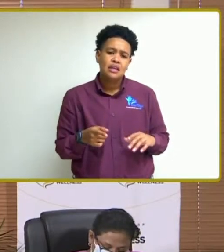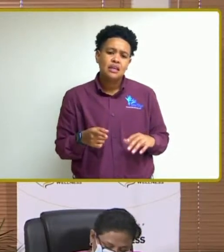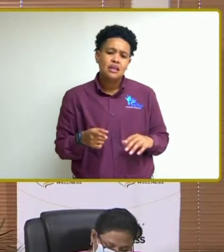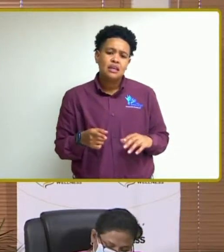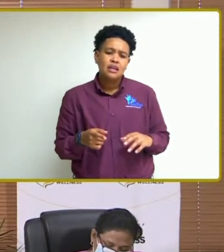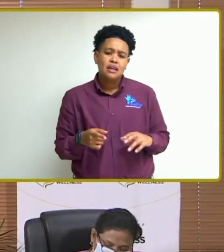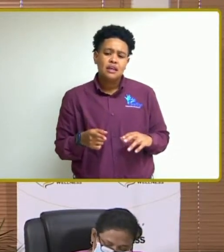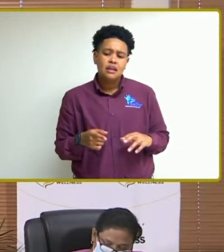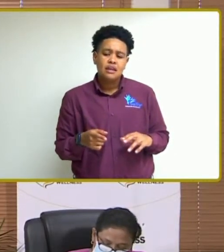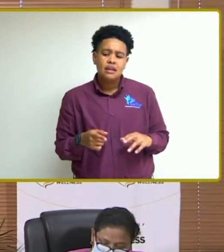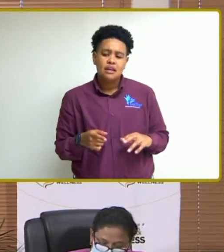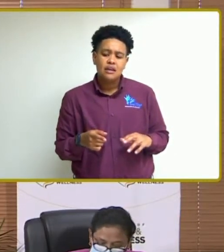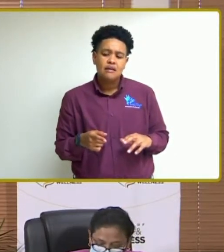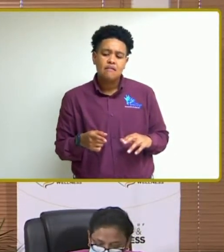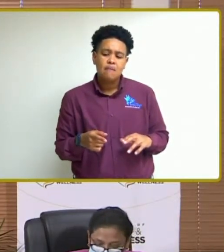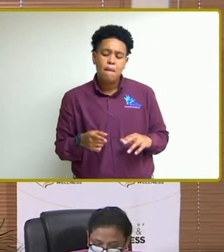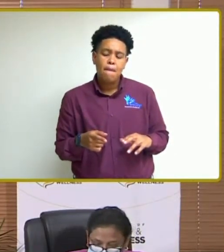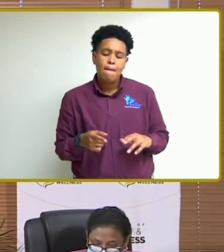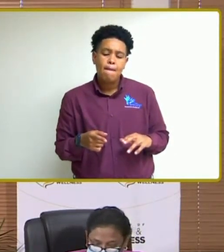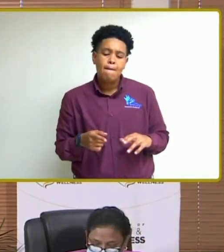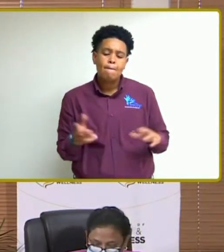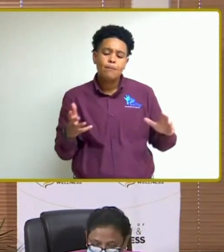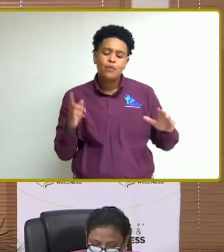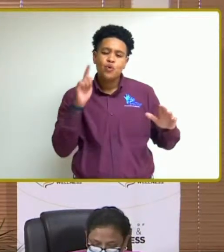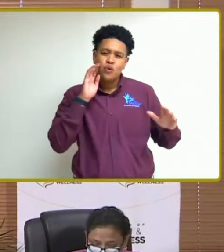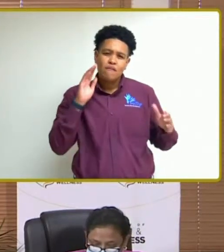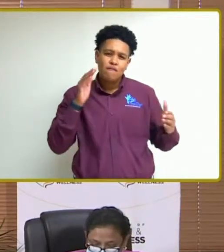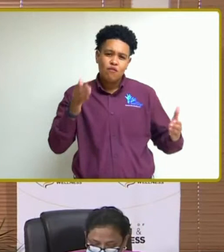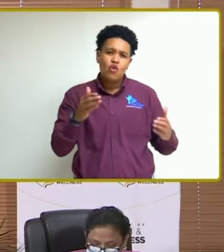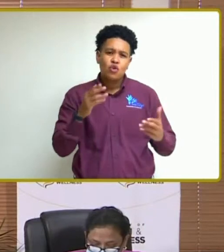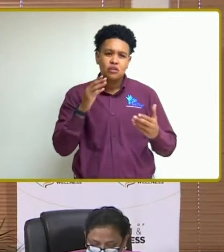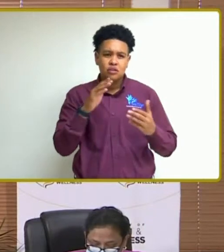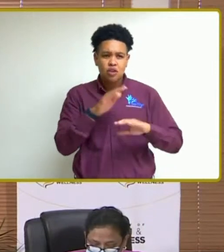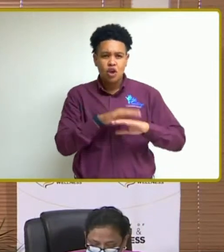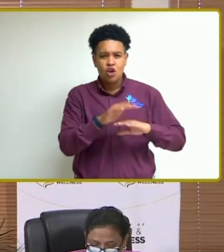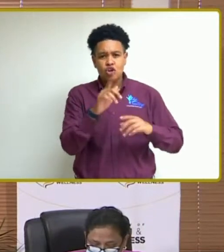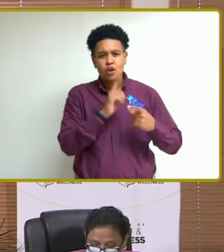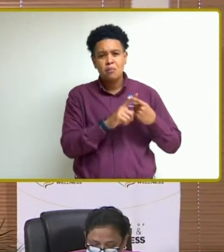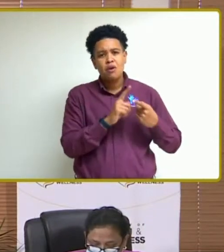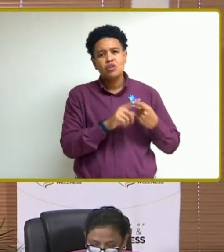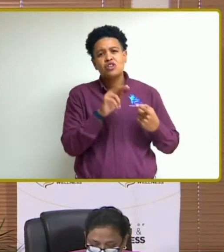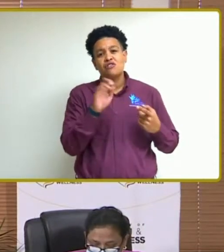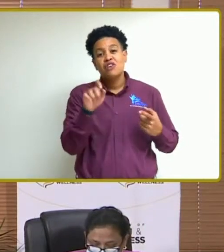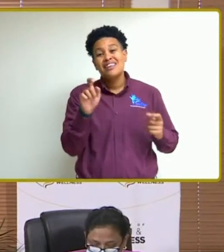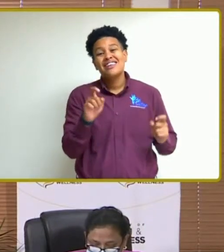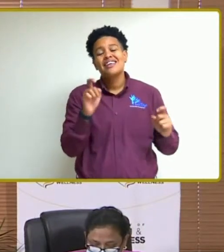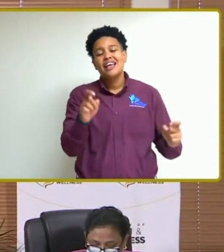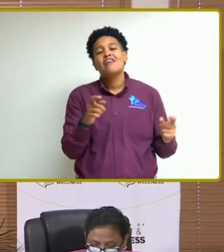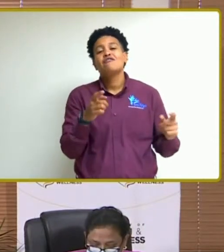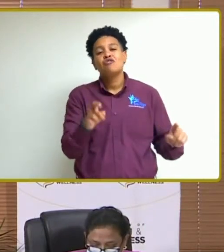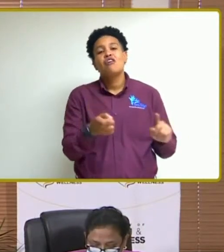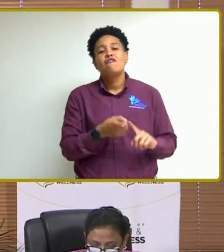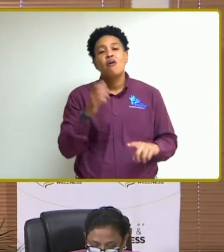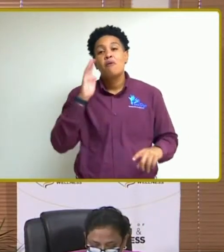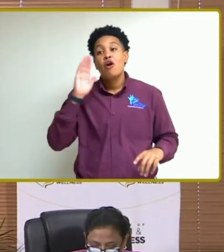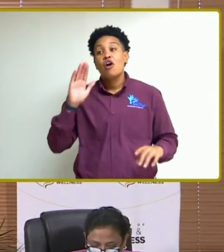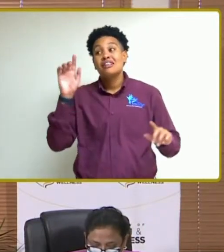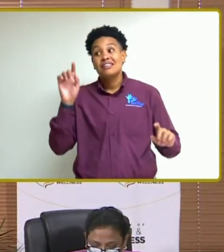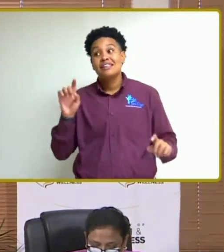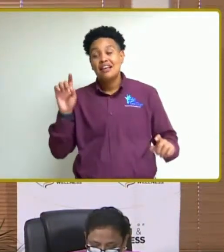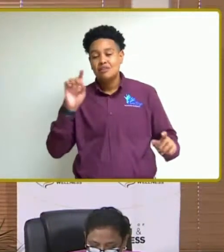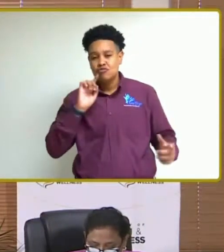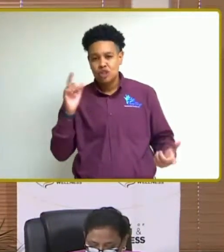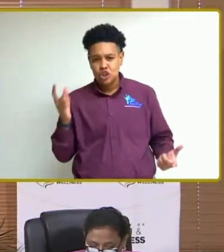The numbers, what are you focusing on there with positivity? Because you give the results from all the tests that are